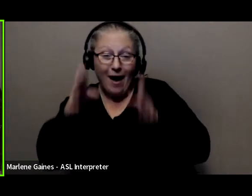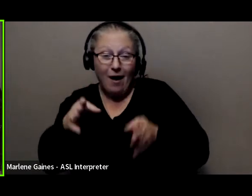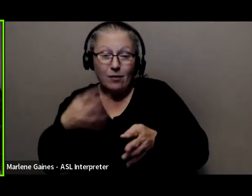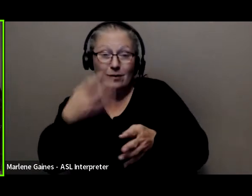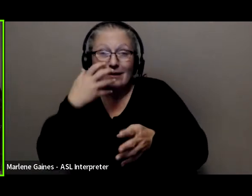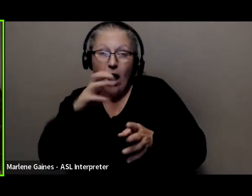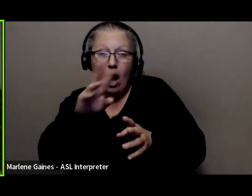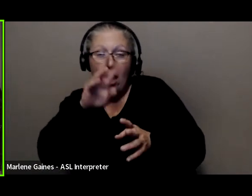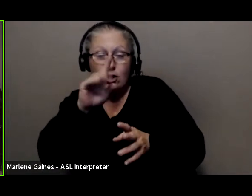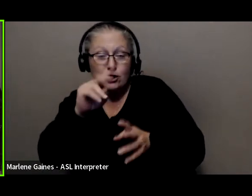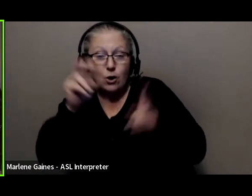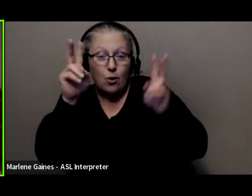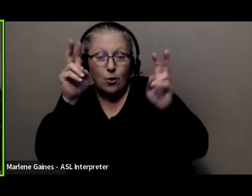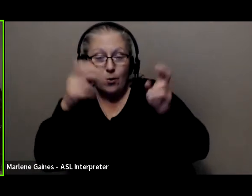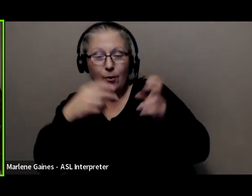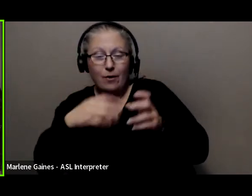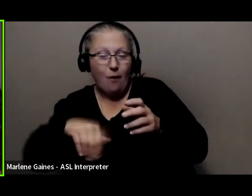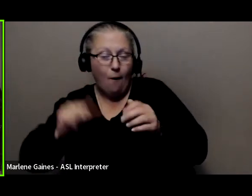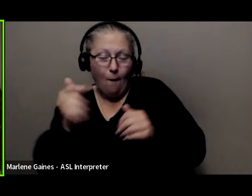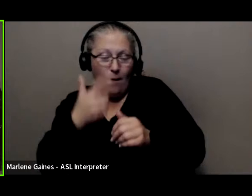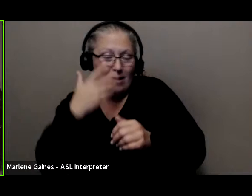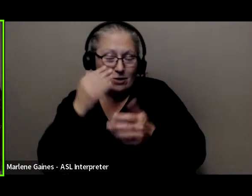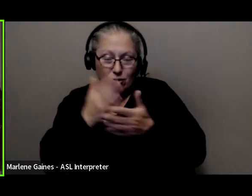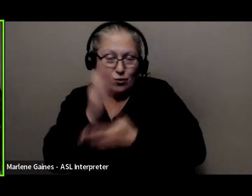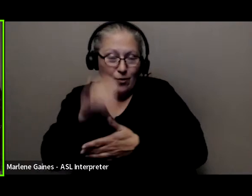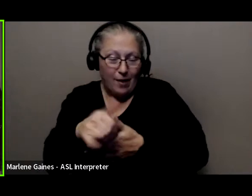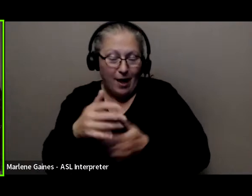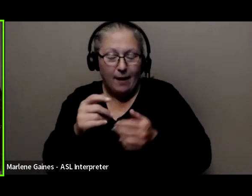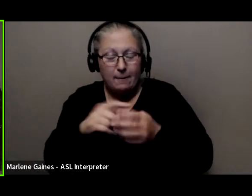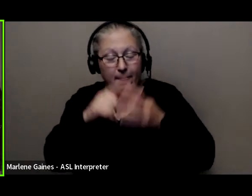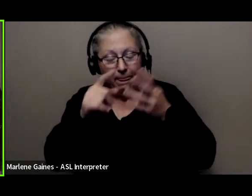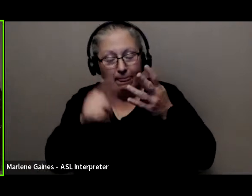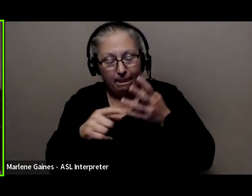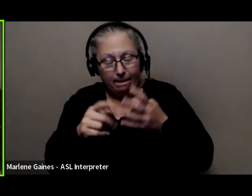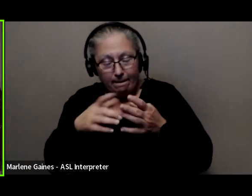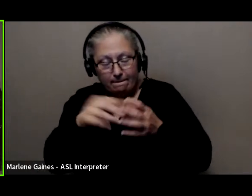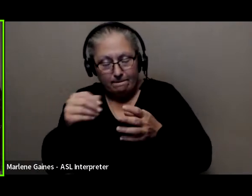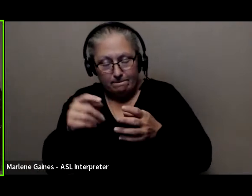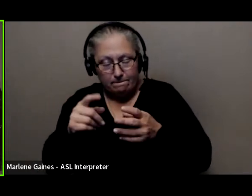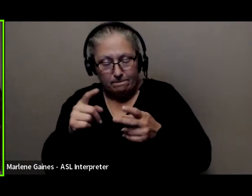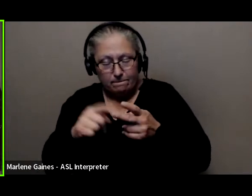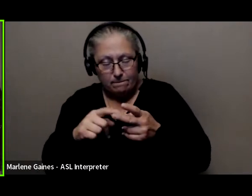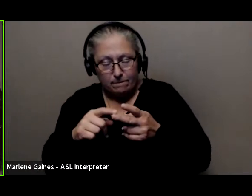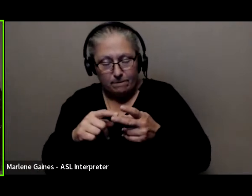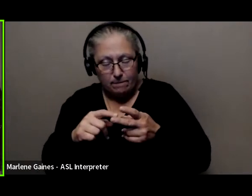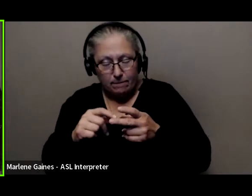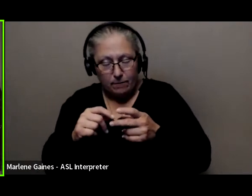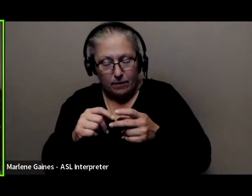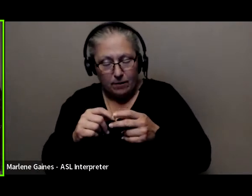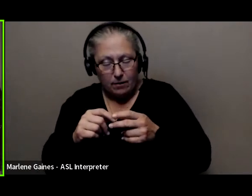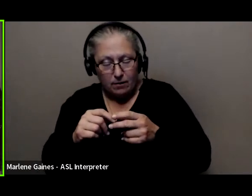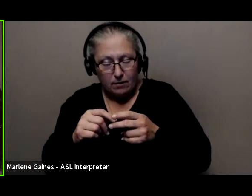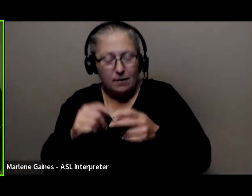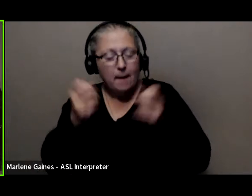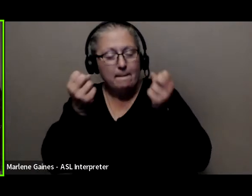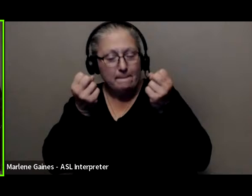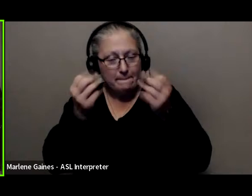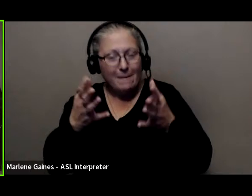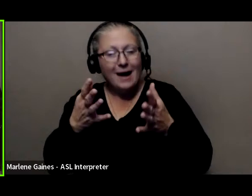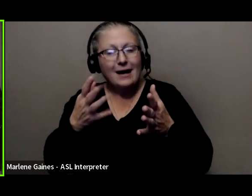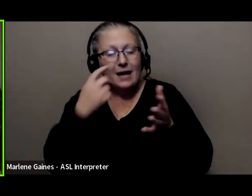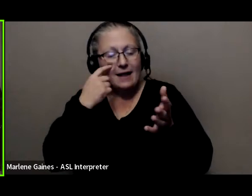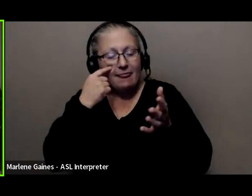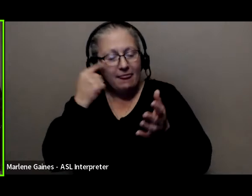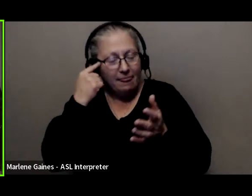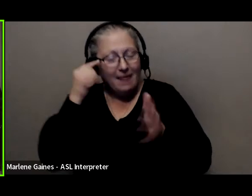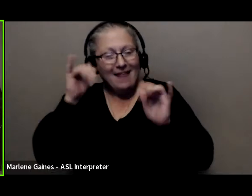zone. Yeah. I think we've all lived through that. And then the other piece is that part of that response is that many do see that as an